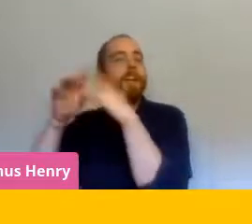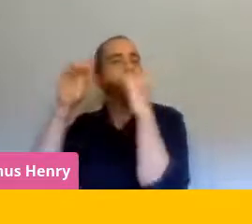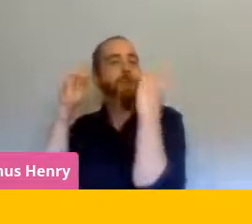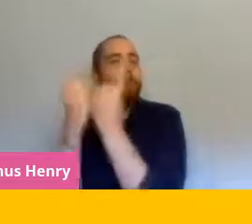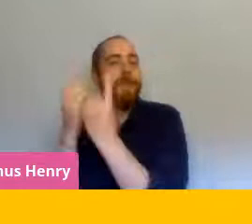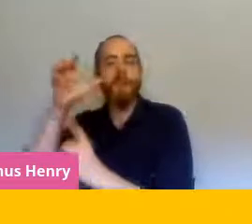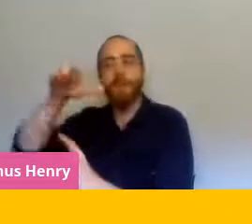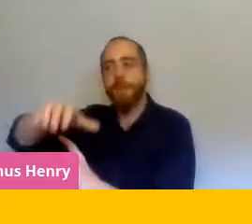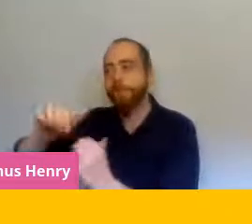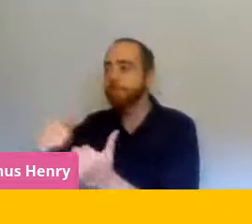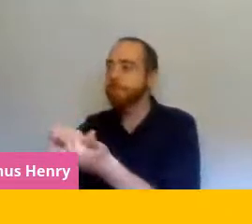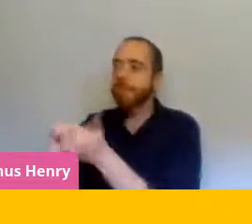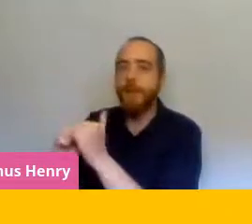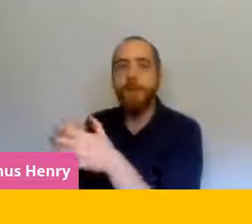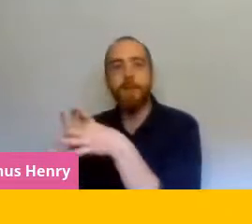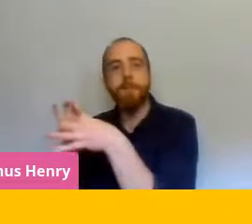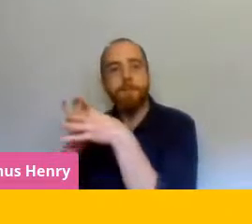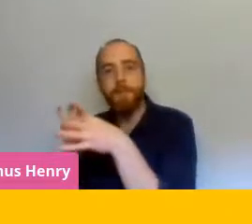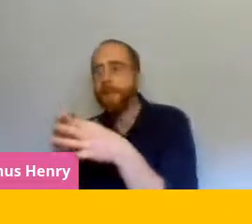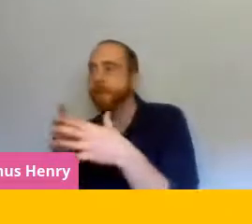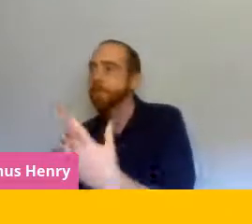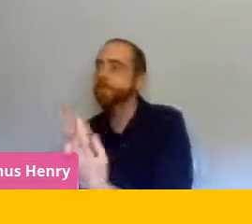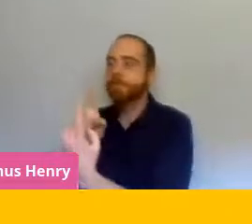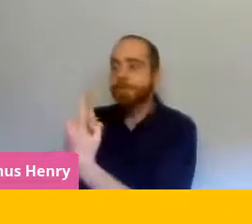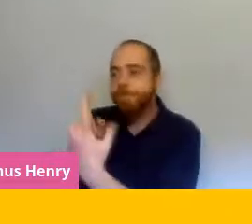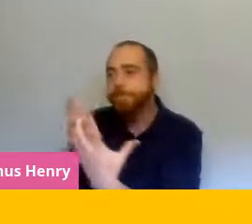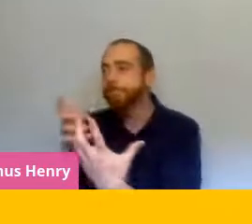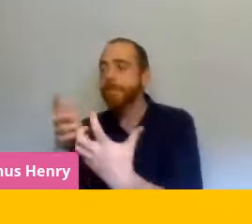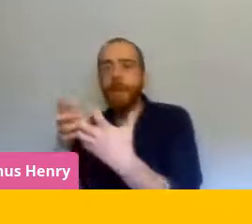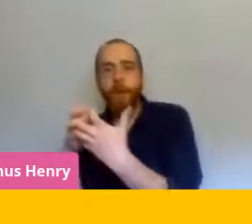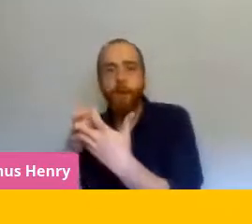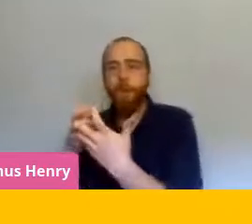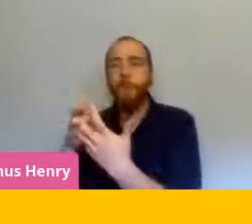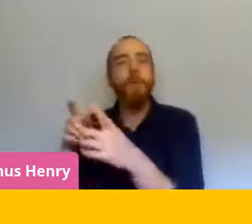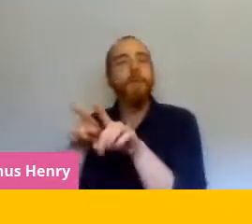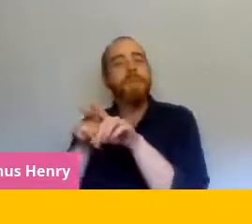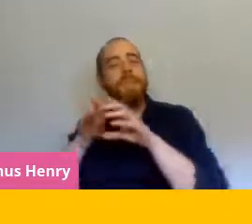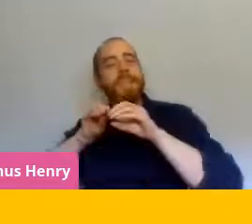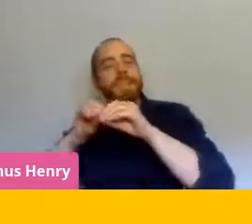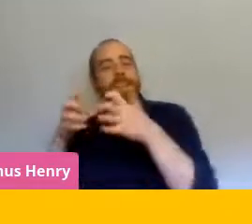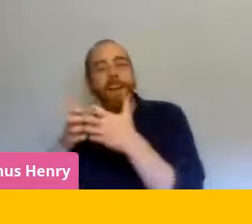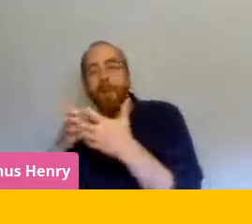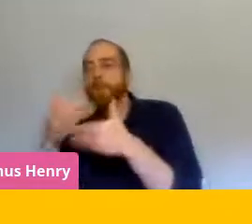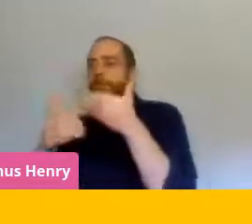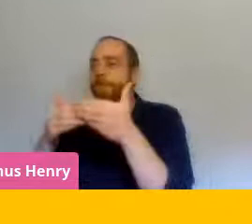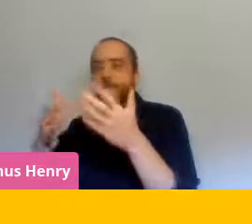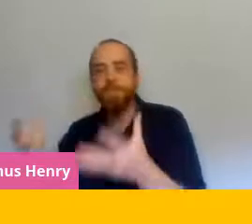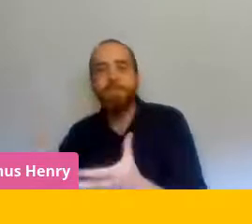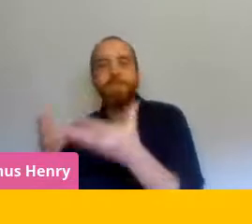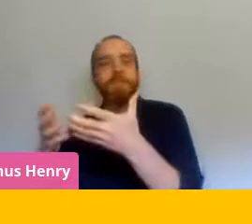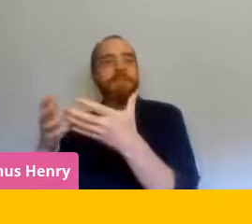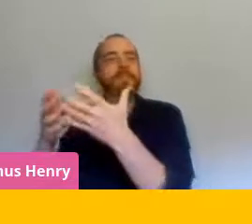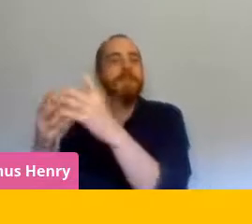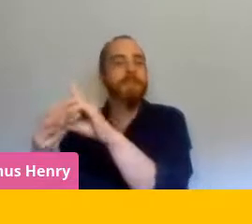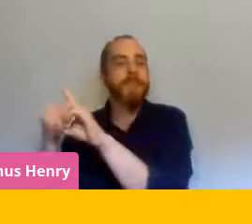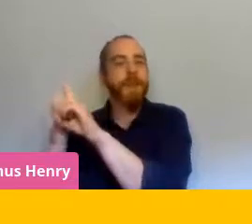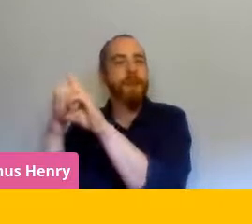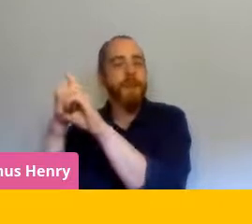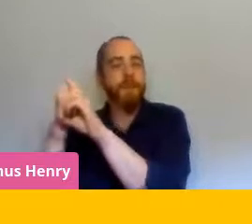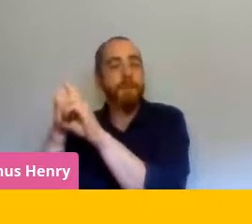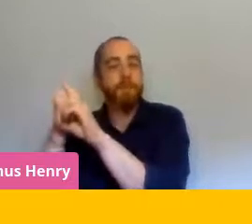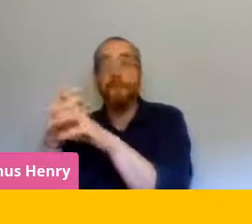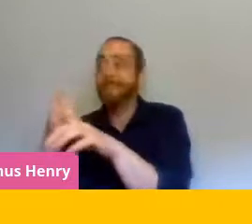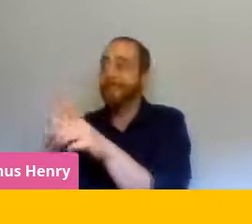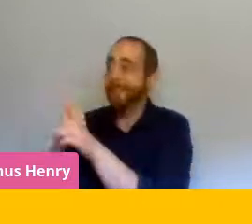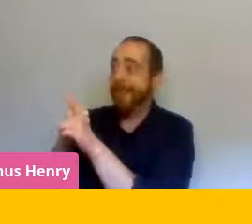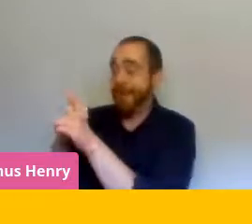effective campaign and how to advocate as students for their learning and teaching conditions and protect the jobs of GTAs